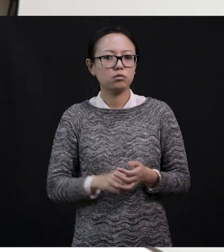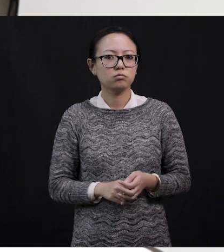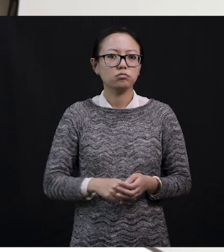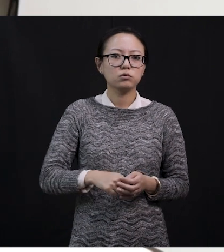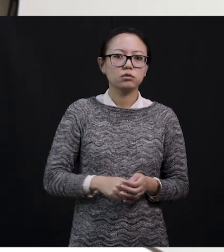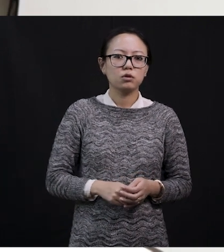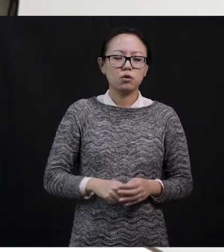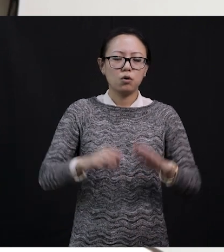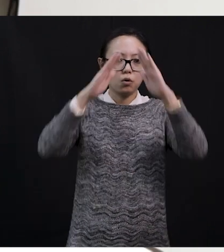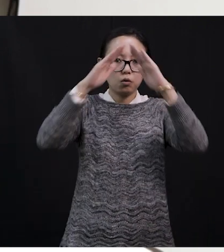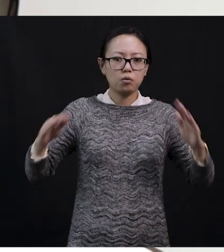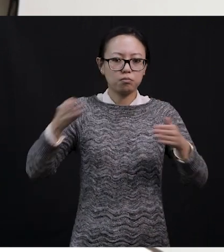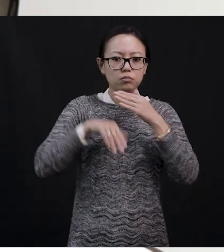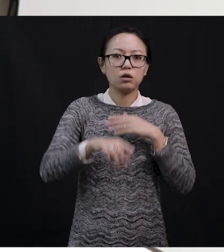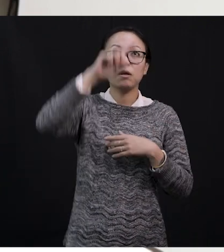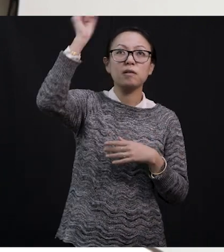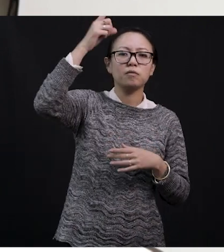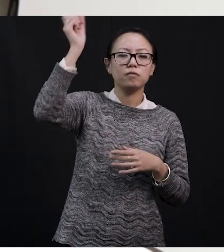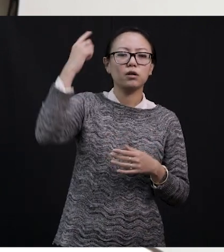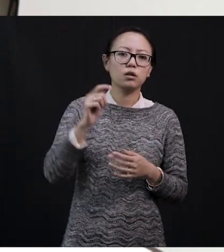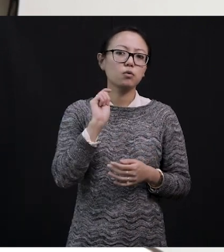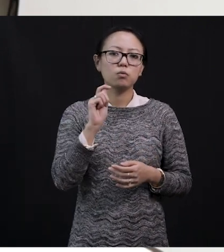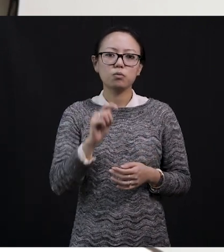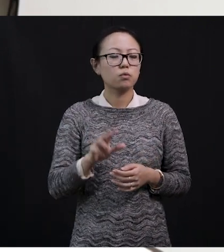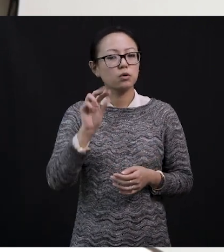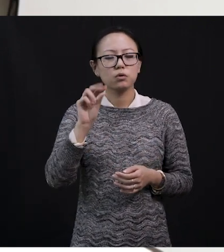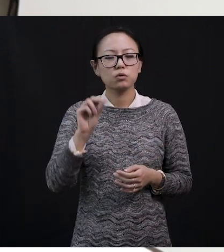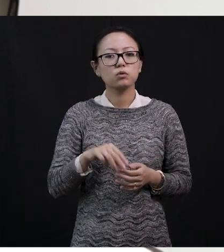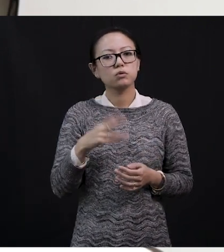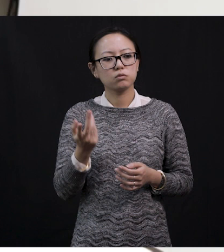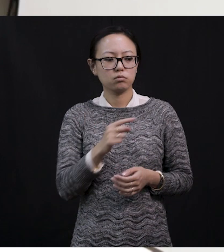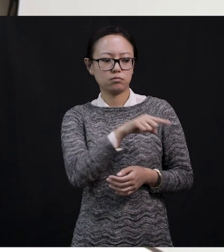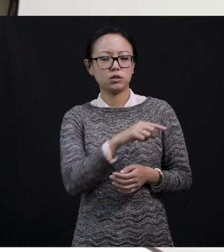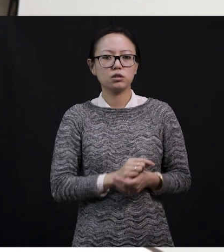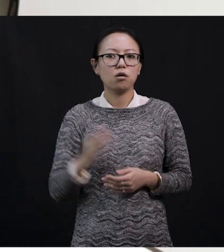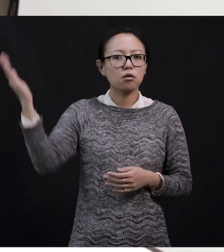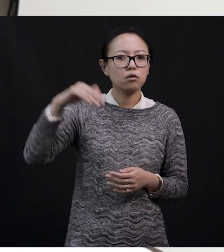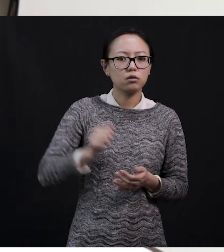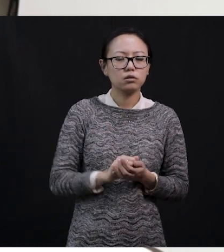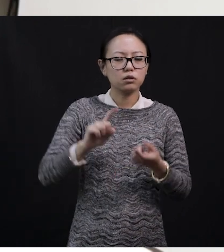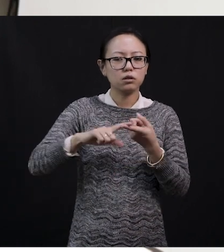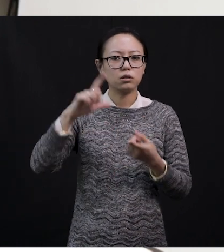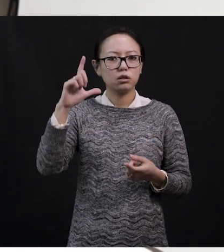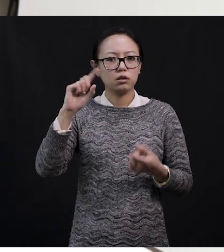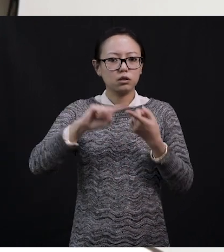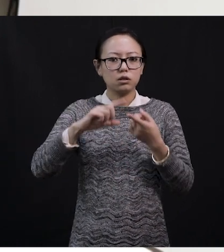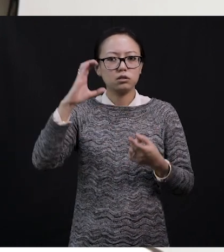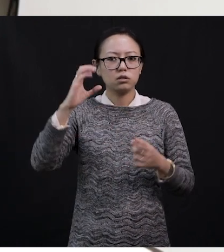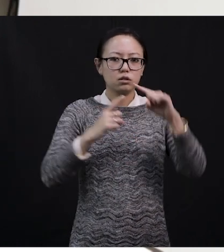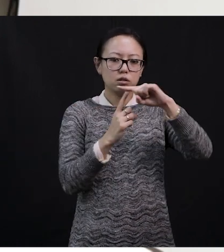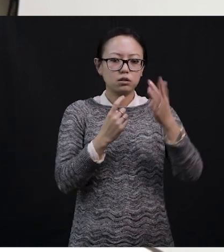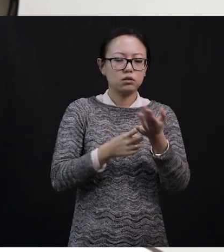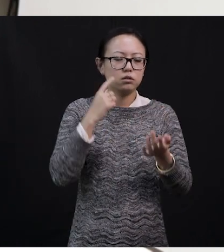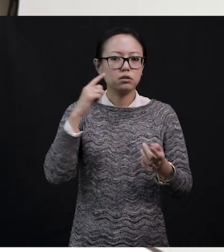in his compartment, he called up an electrician and helped him. And another time, he booked his